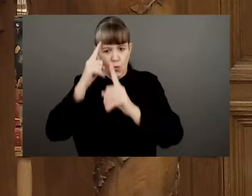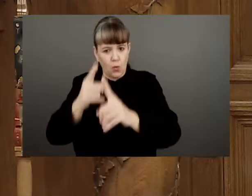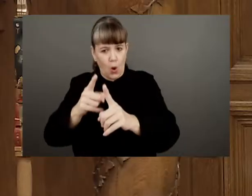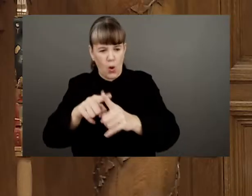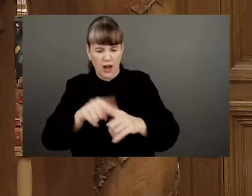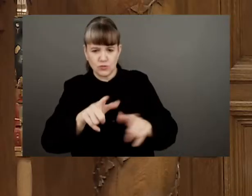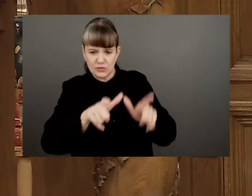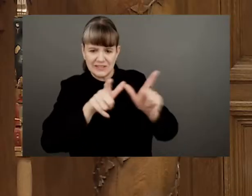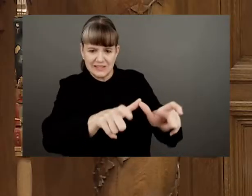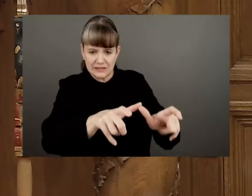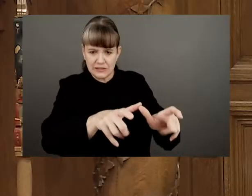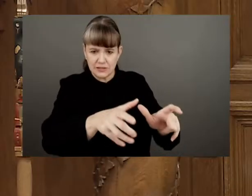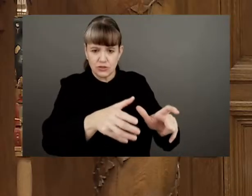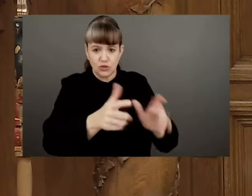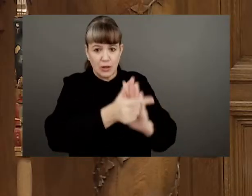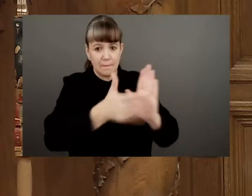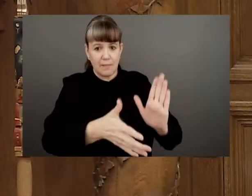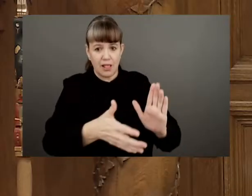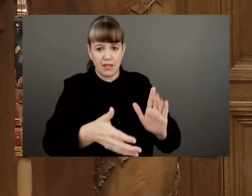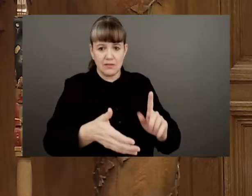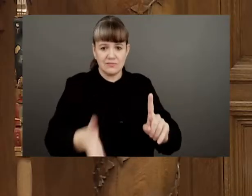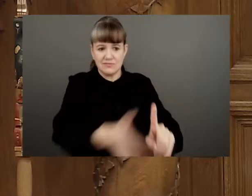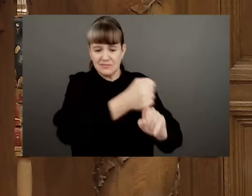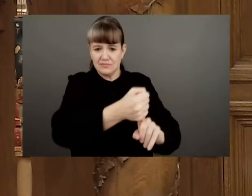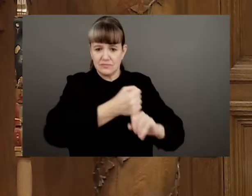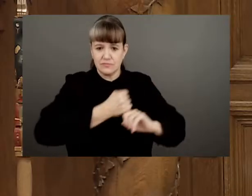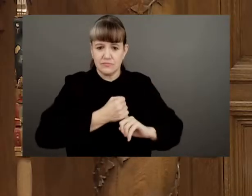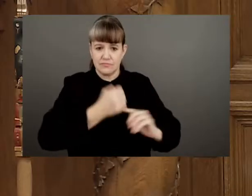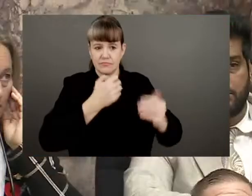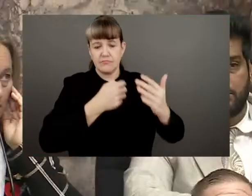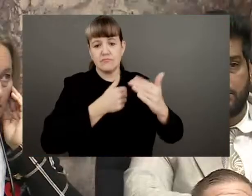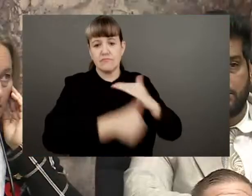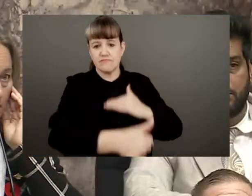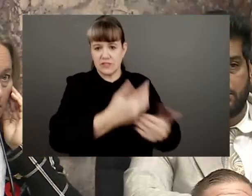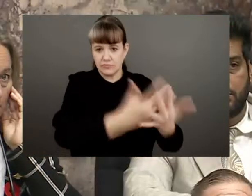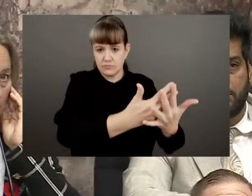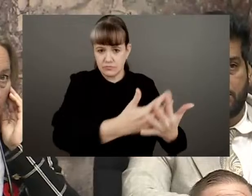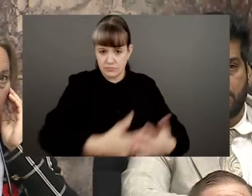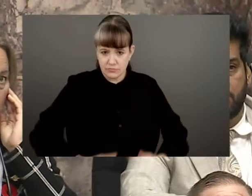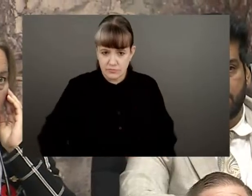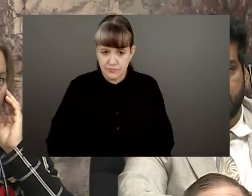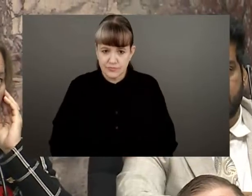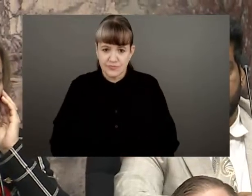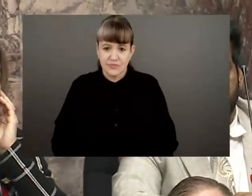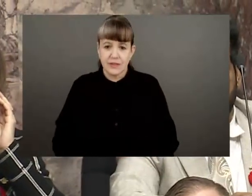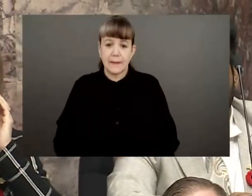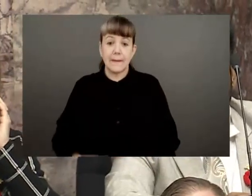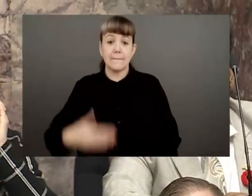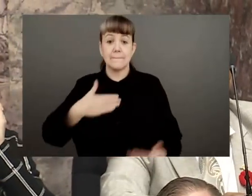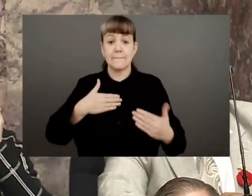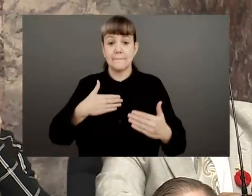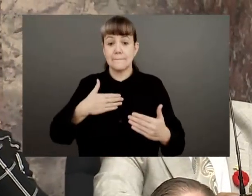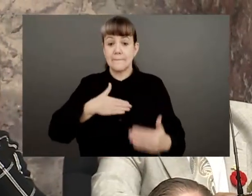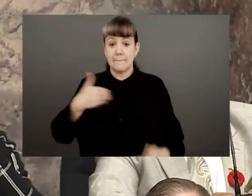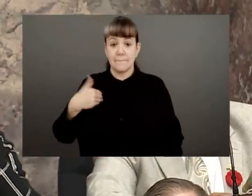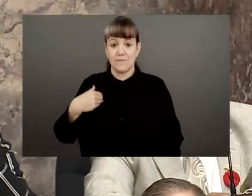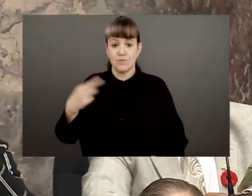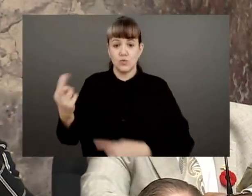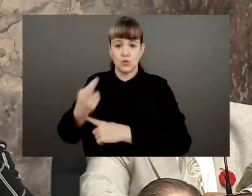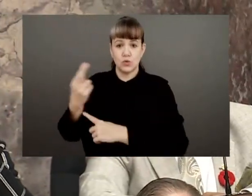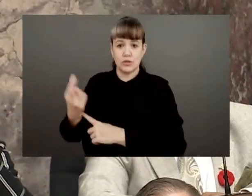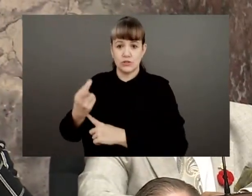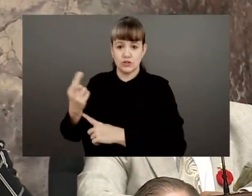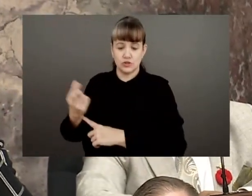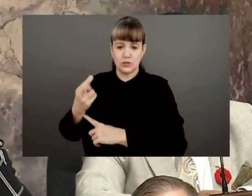Member for Richmond Queensborough. Thank you, Mr. Speaker. When will the Attorney General take some leadership on the